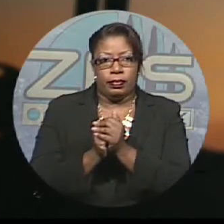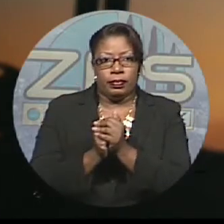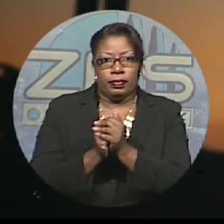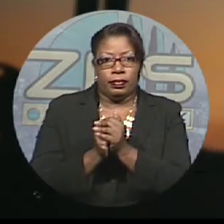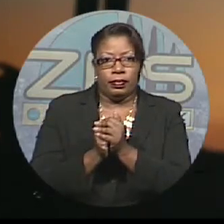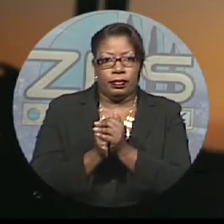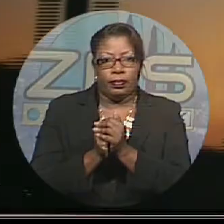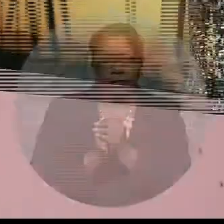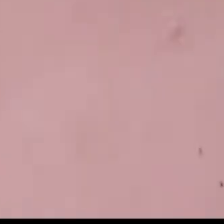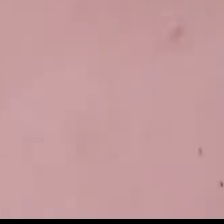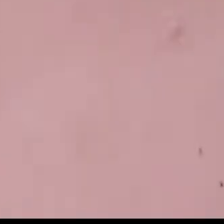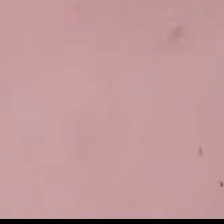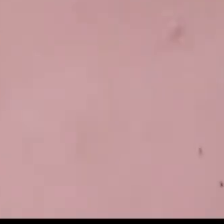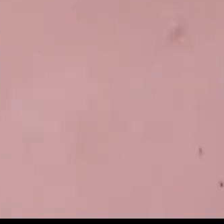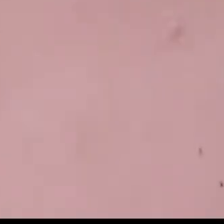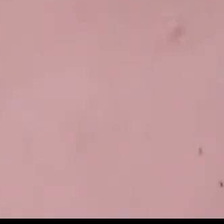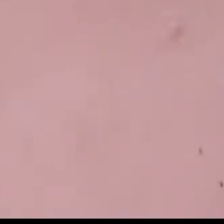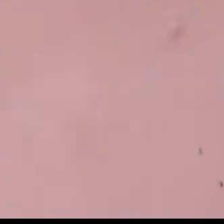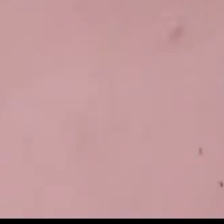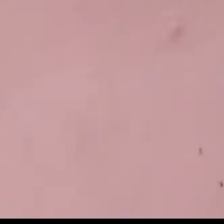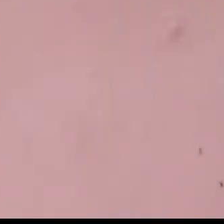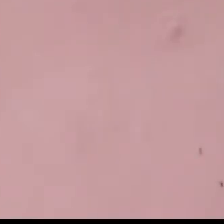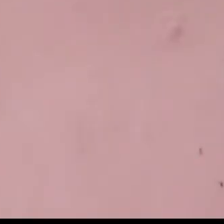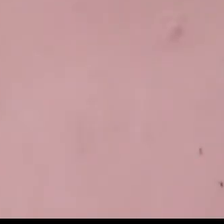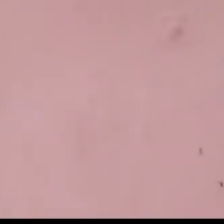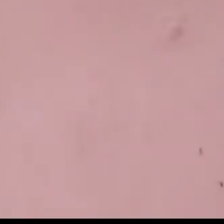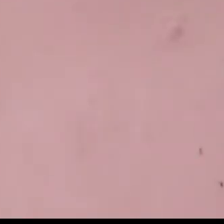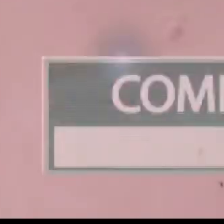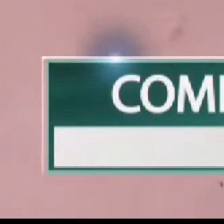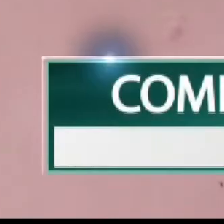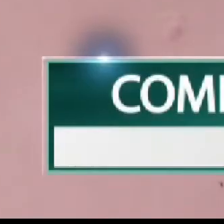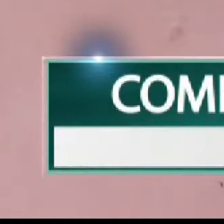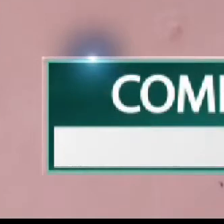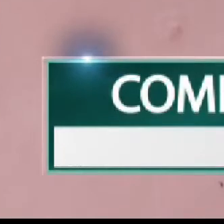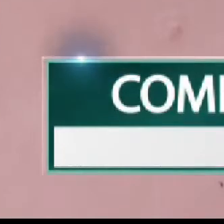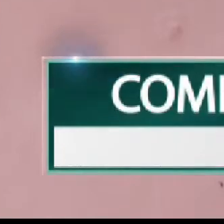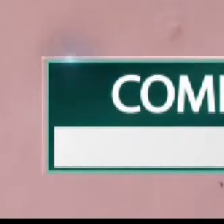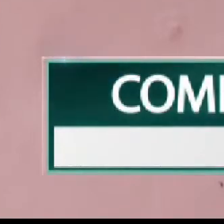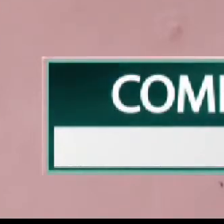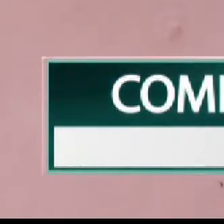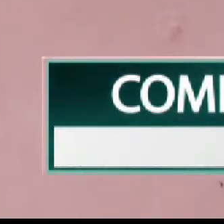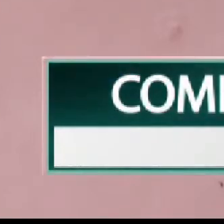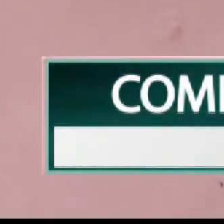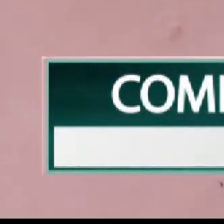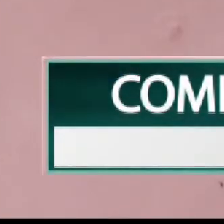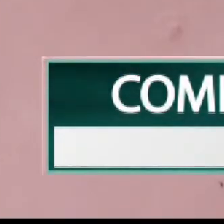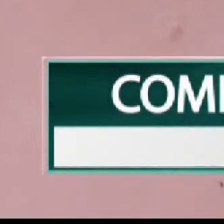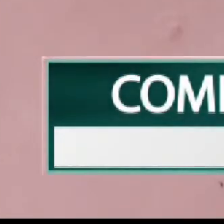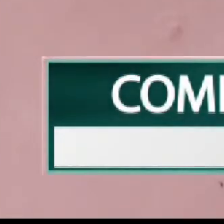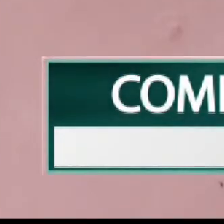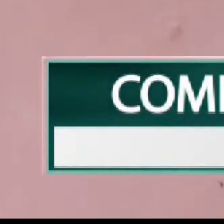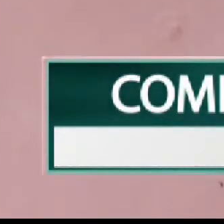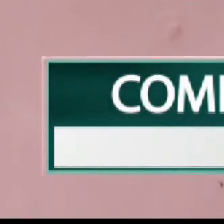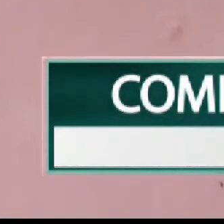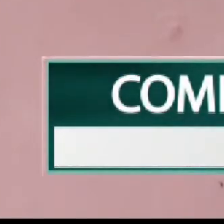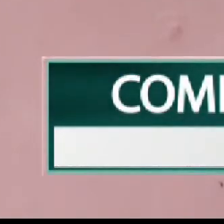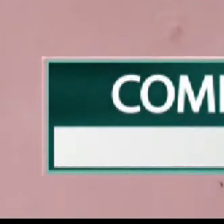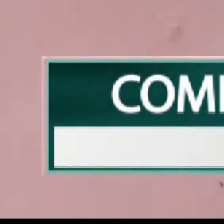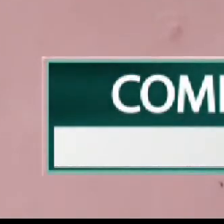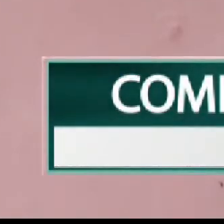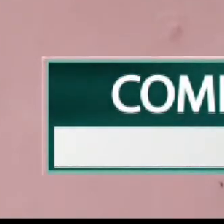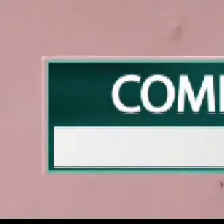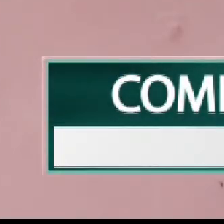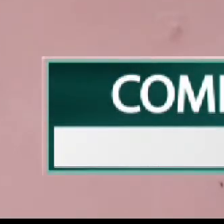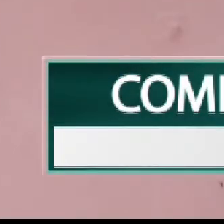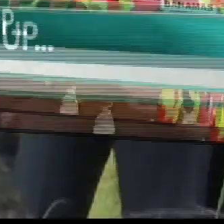Network News. Murder-accused Alicia Smith outlined a case of abuse to police hours after killing a boyfriend. We'll tell you all about